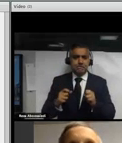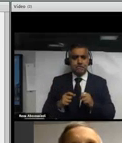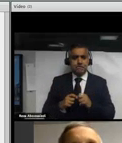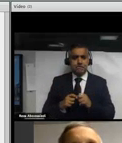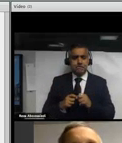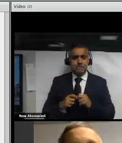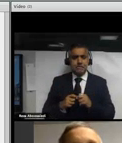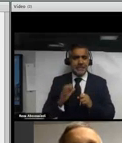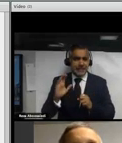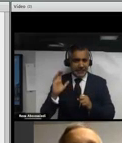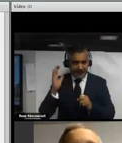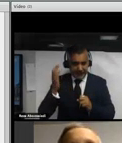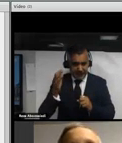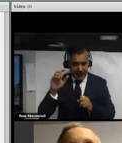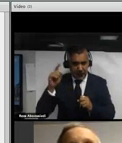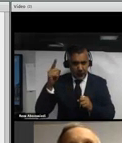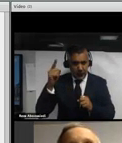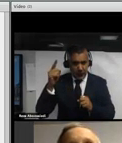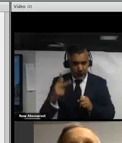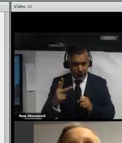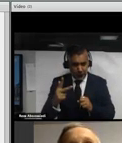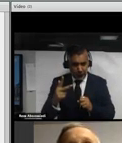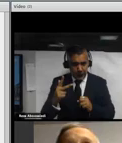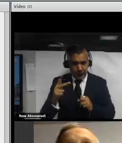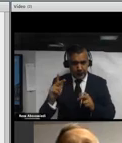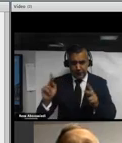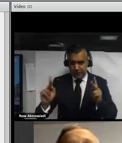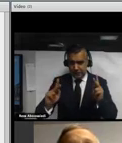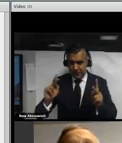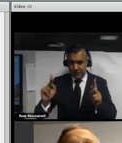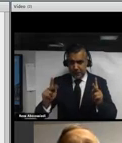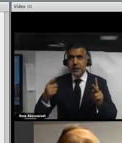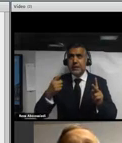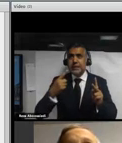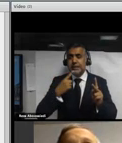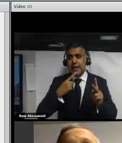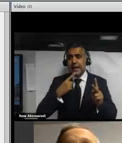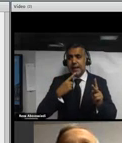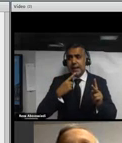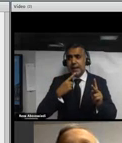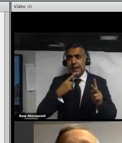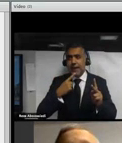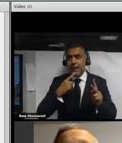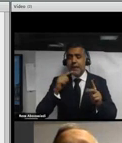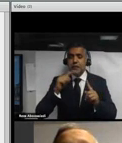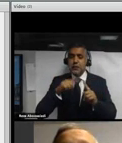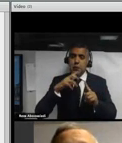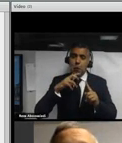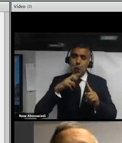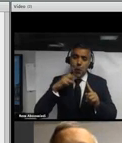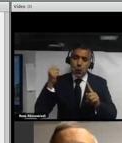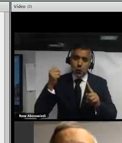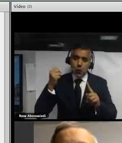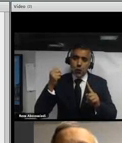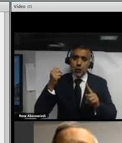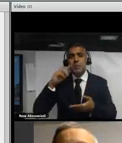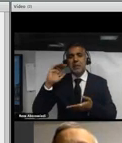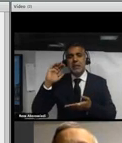maybe about a third of the people say that if she were older, she would consider it less disabled.